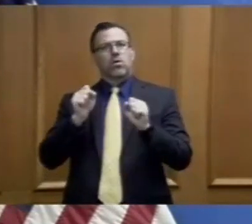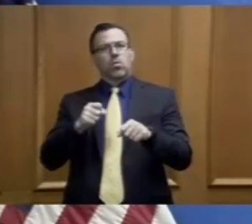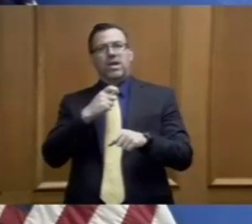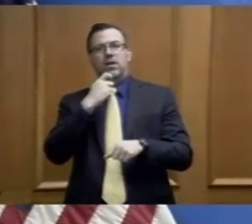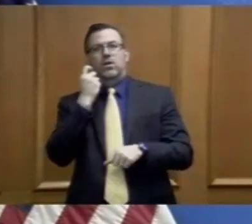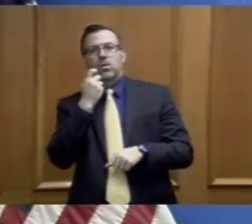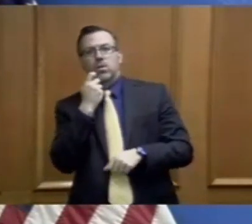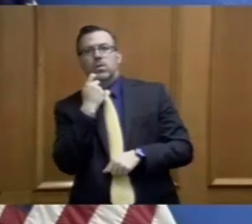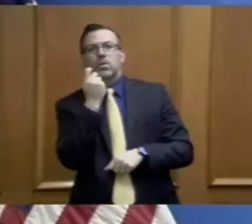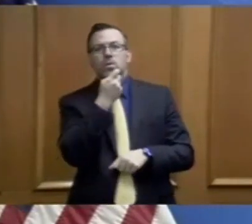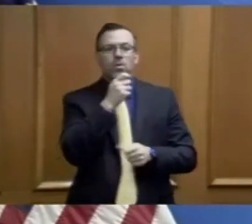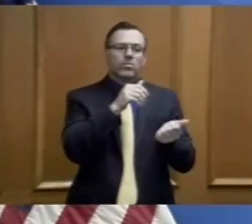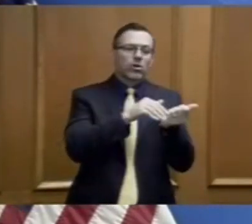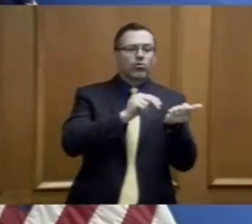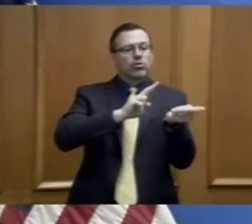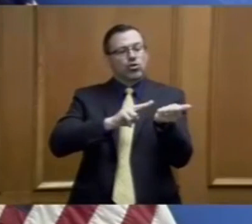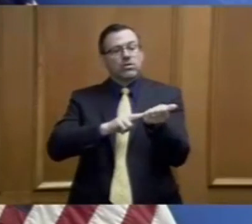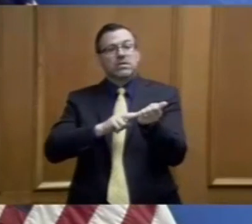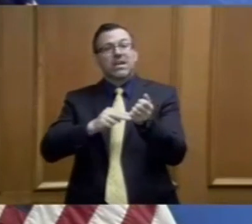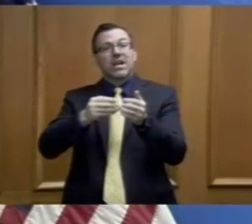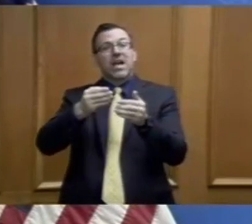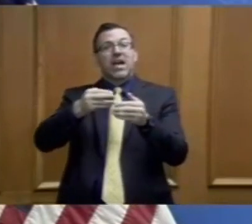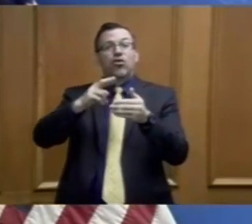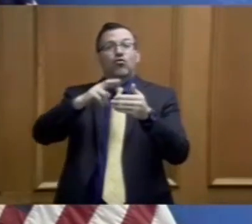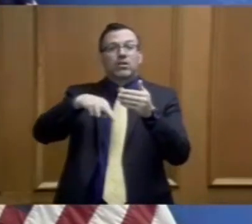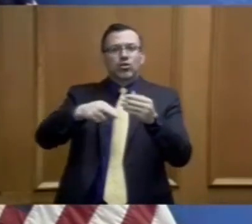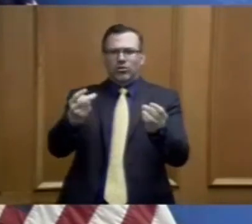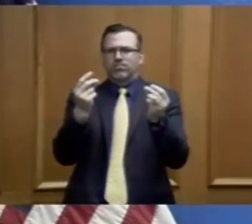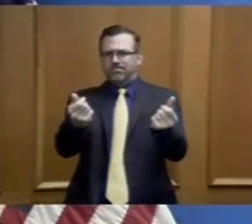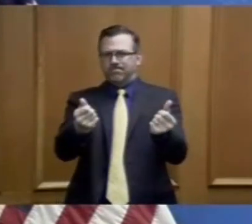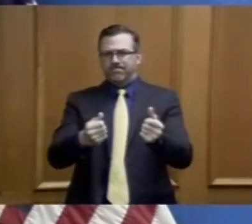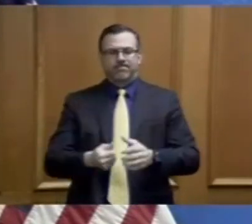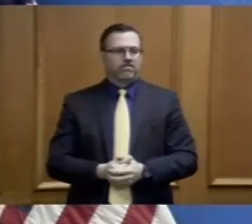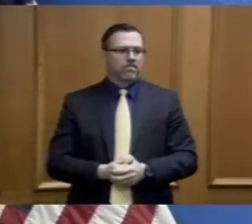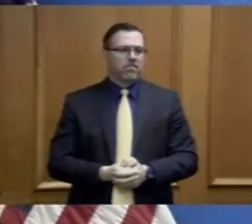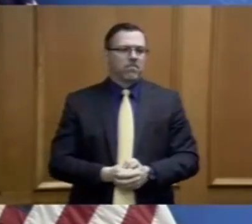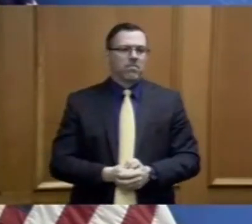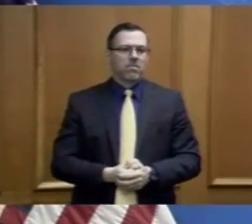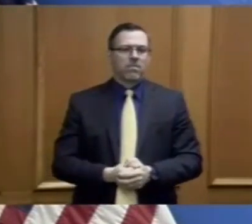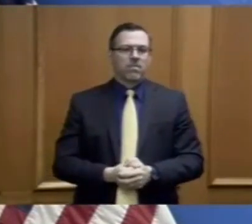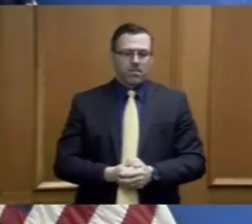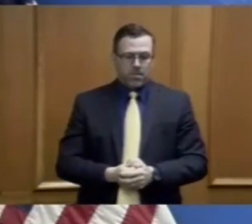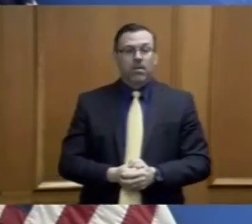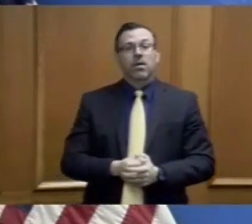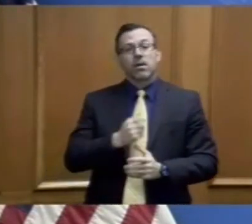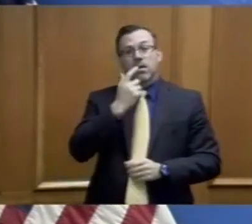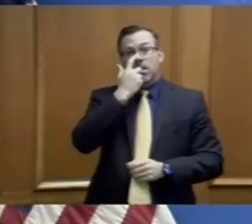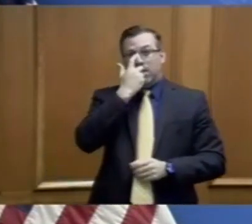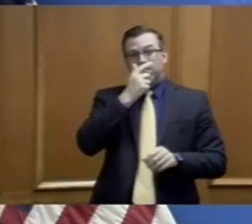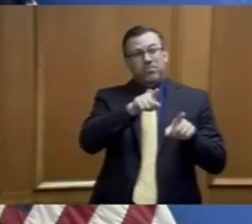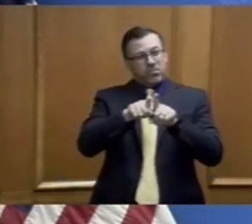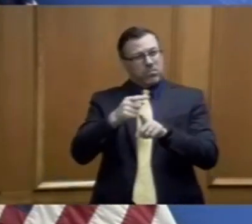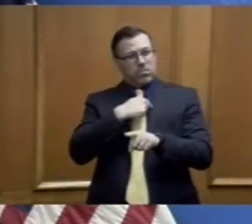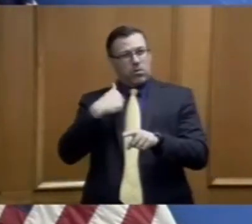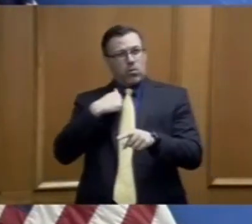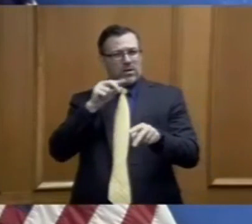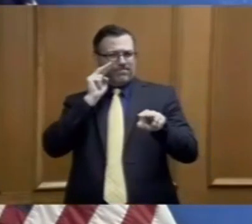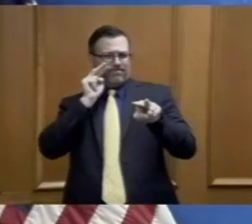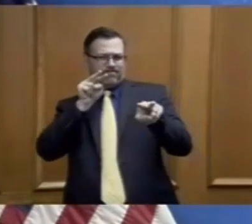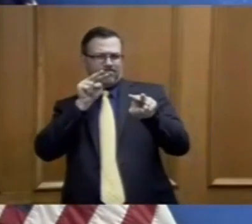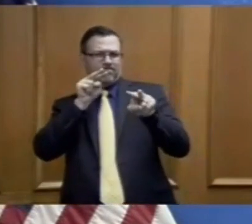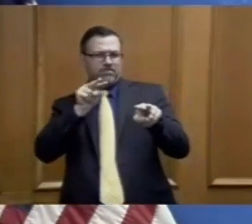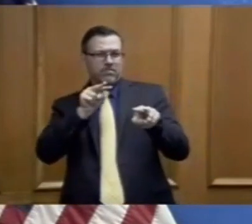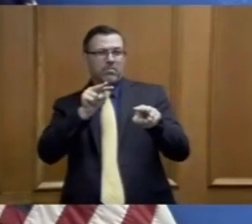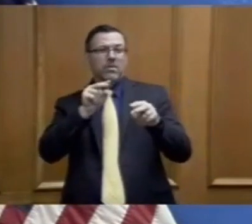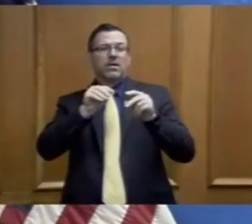without delay. Another key consideration for us has been watching how quickly the virus moves across Tennessee. There are a number